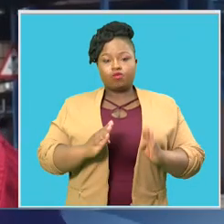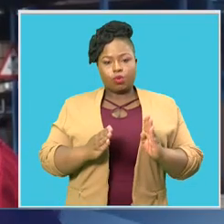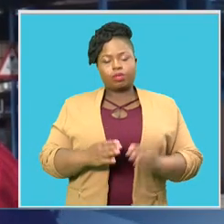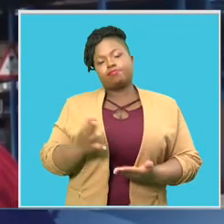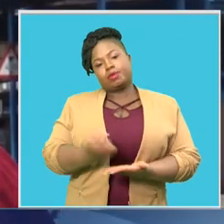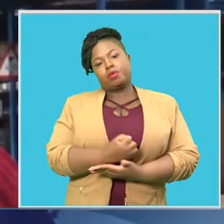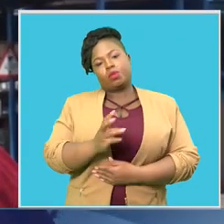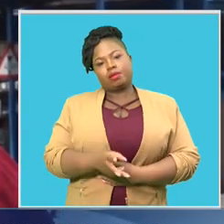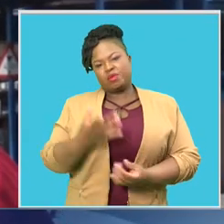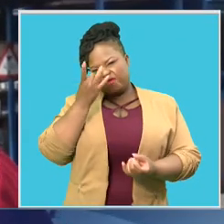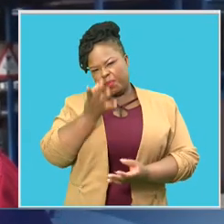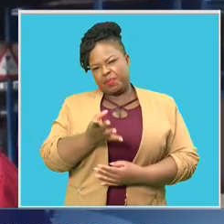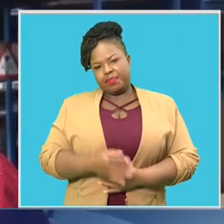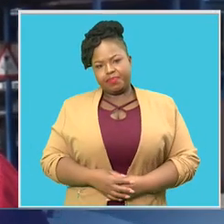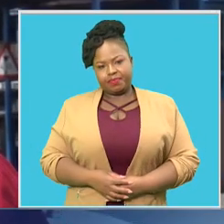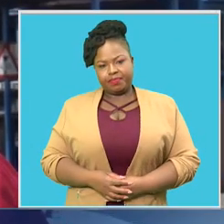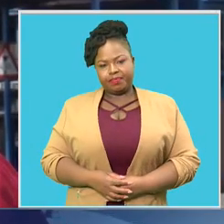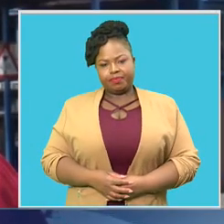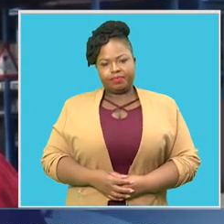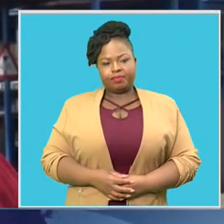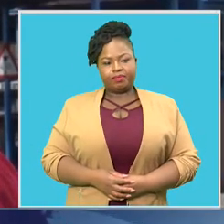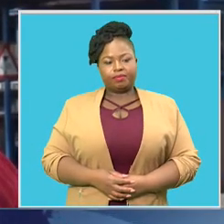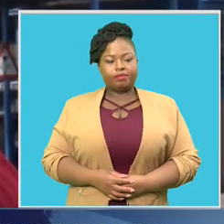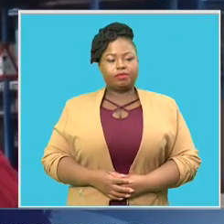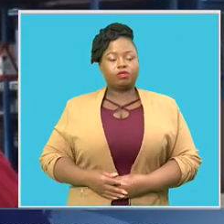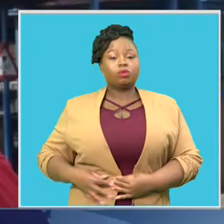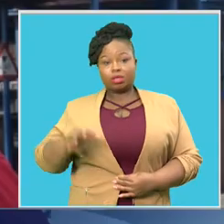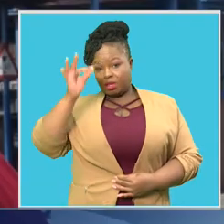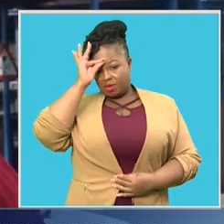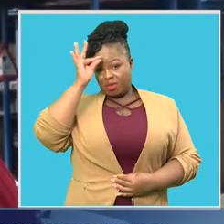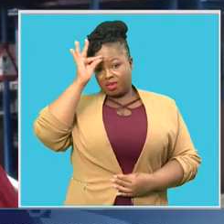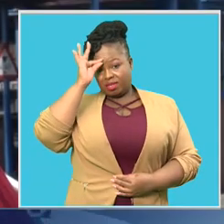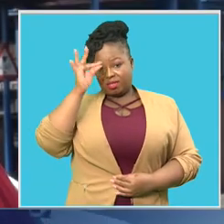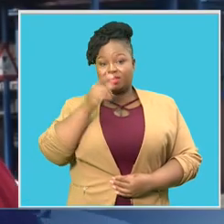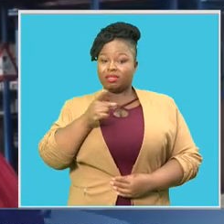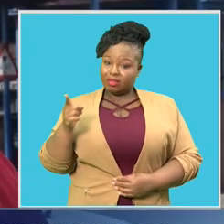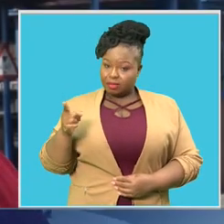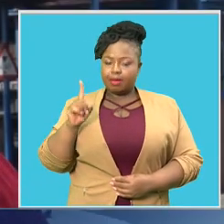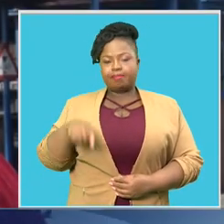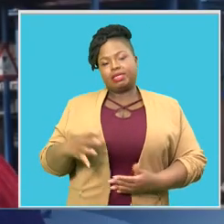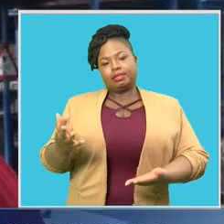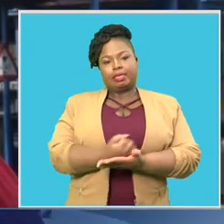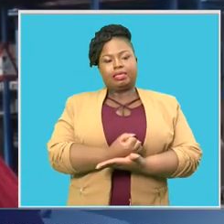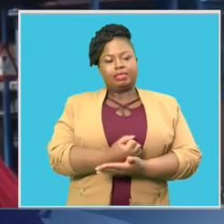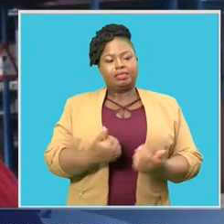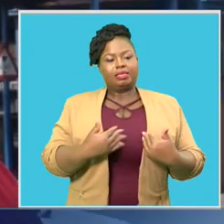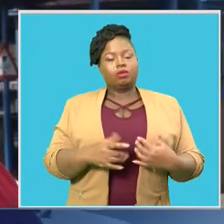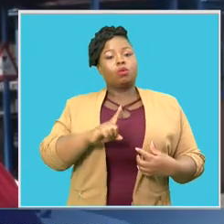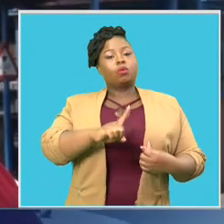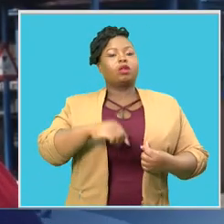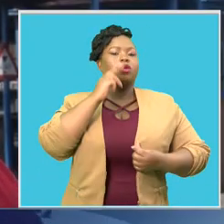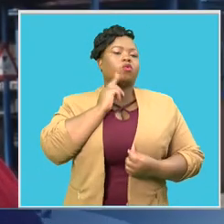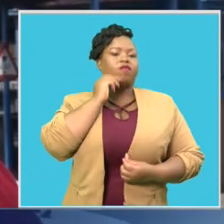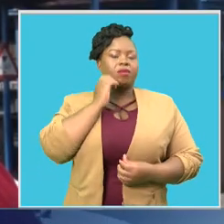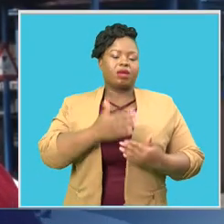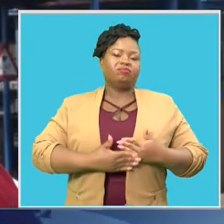impound it. That's the message I want to get, is that the police officer, that they're going to impound them. Starting from the 1st of November going